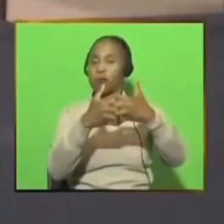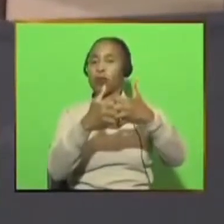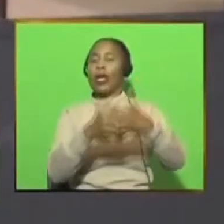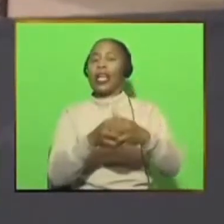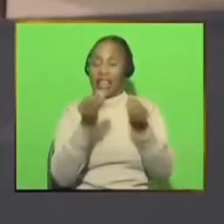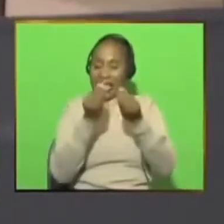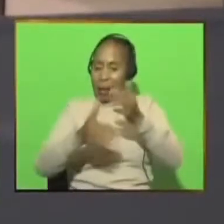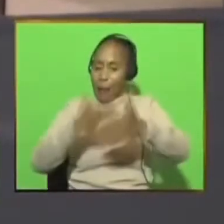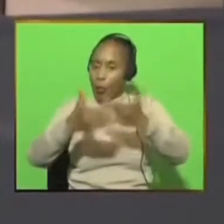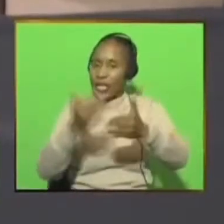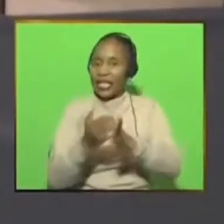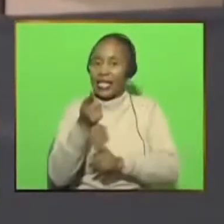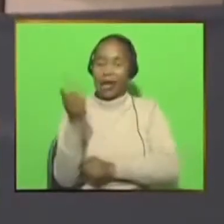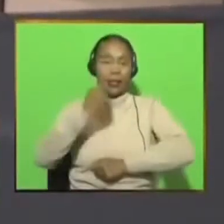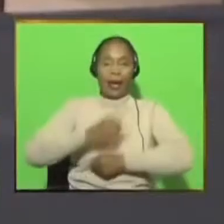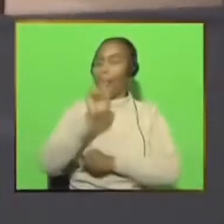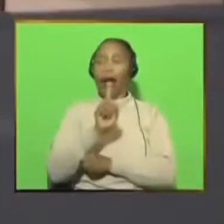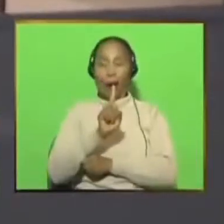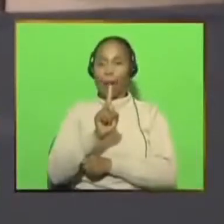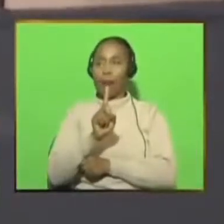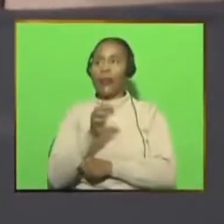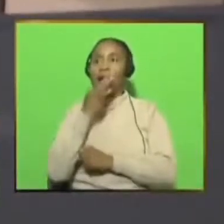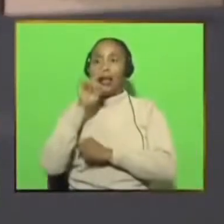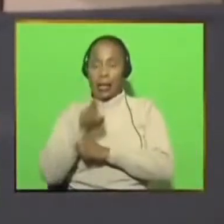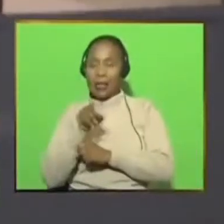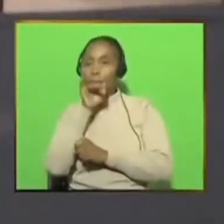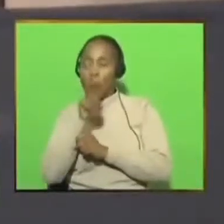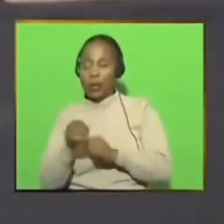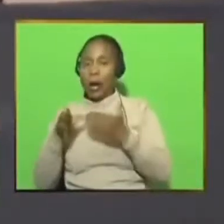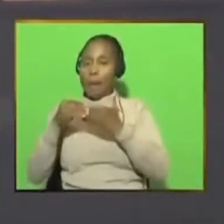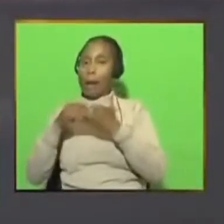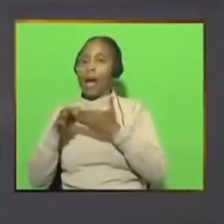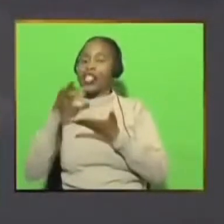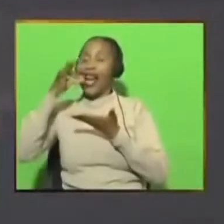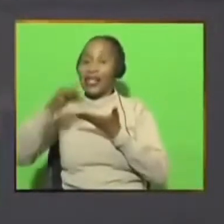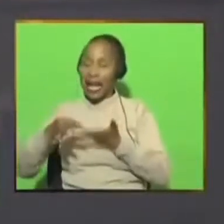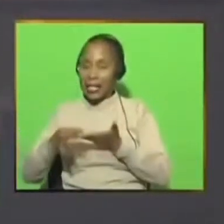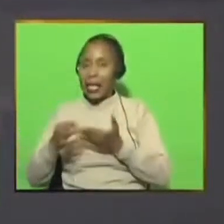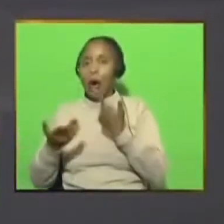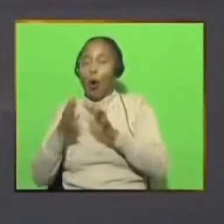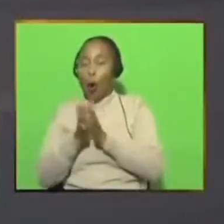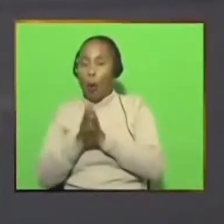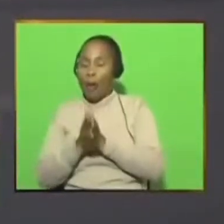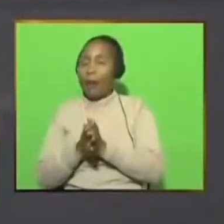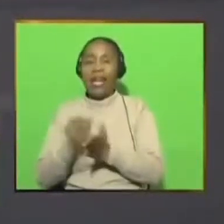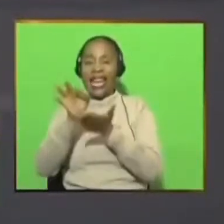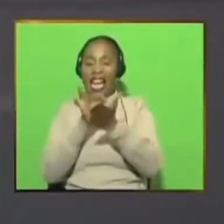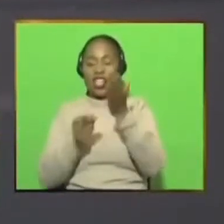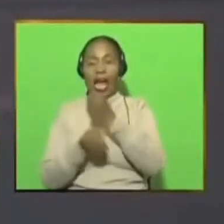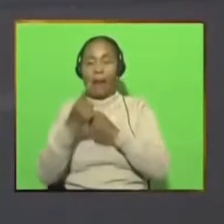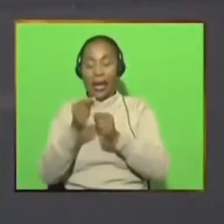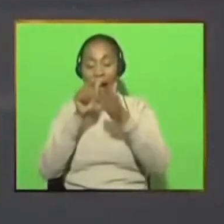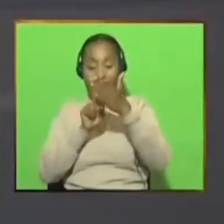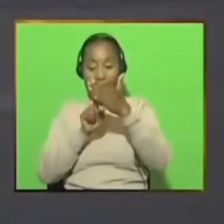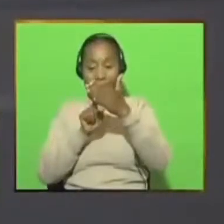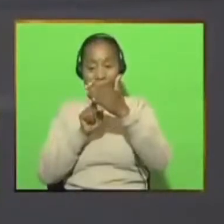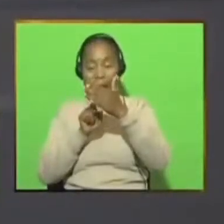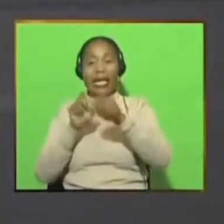Rule 8, and I'll start reading from 8.1.